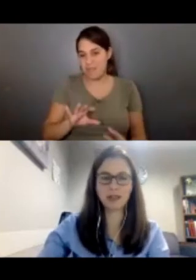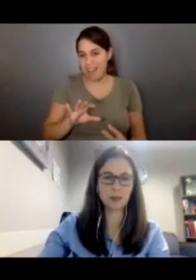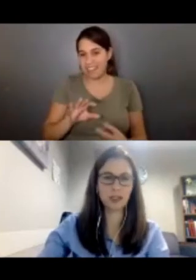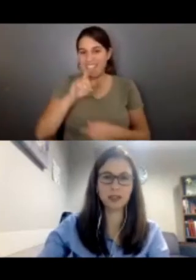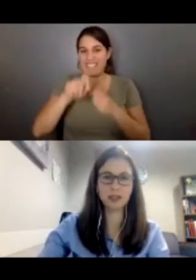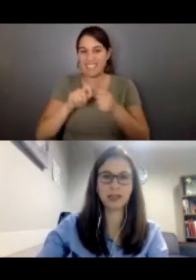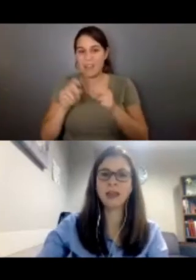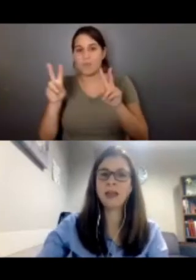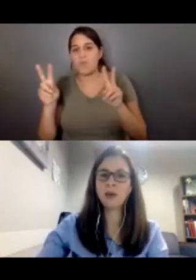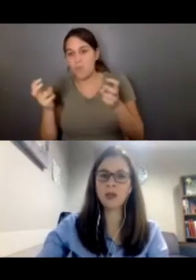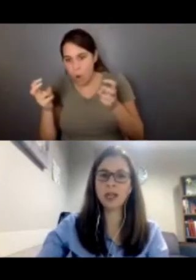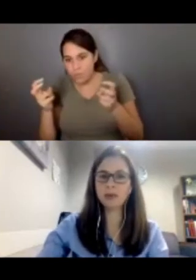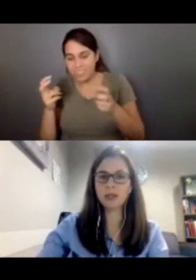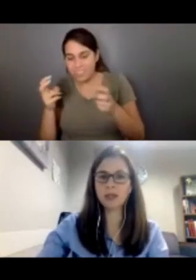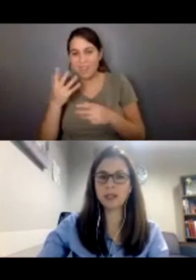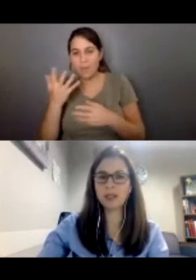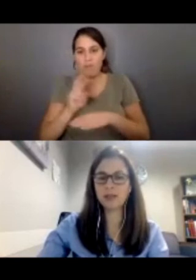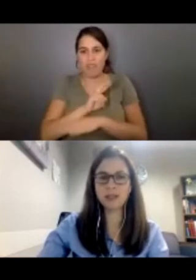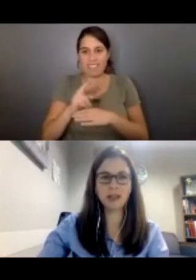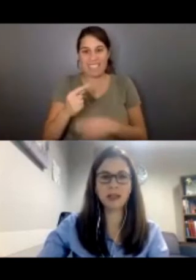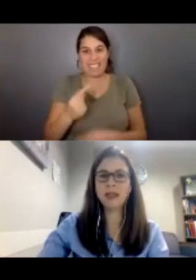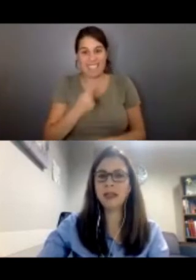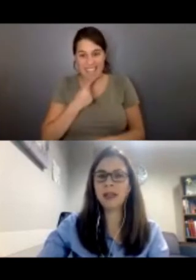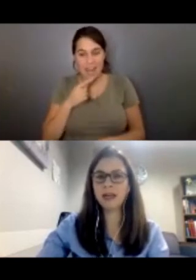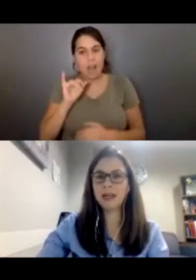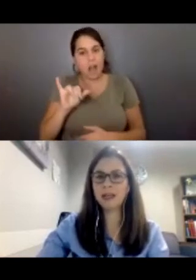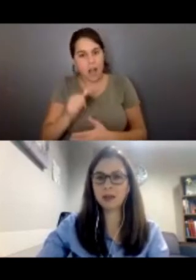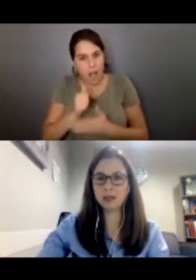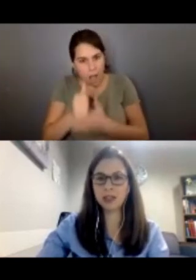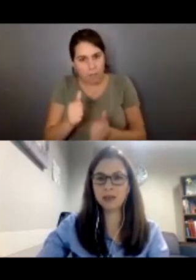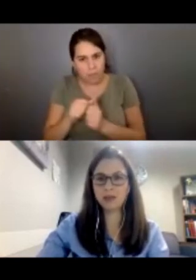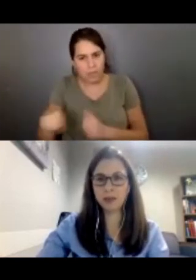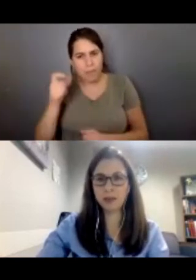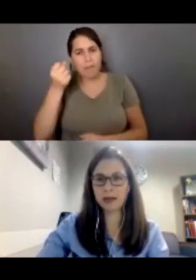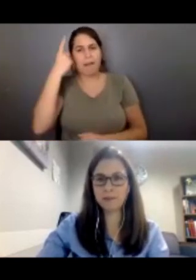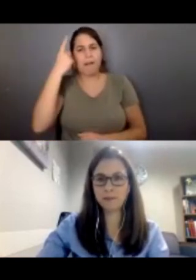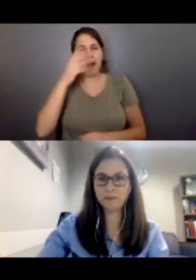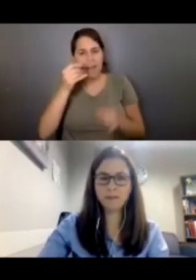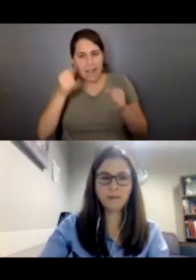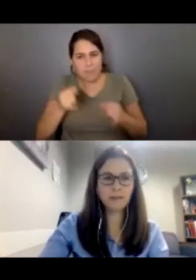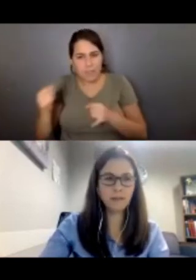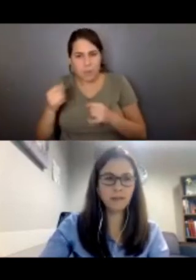response to things patients say, which helps with the specificity and individualization of the feedback.